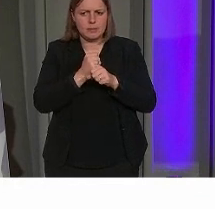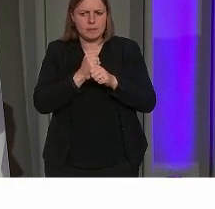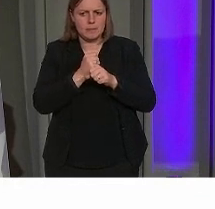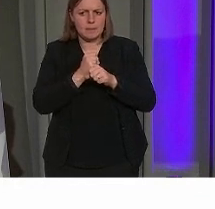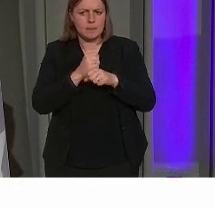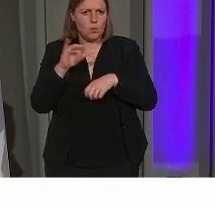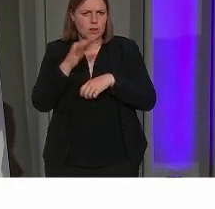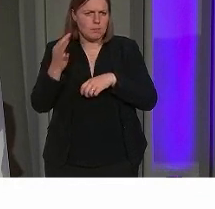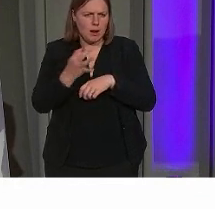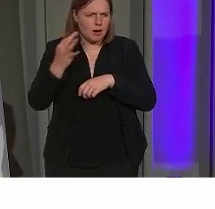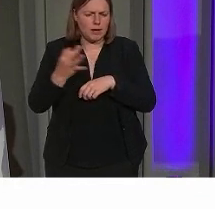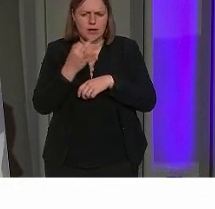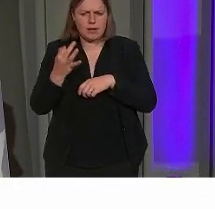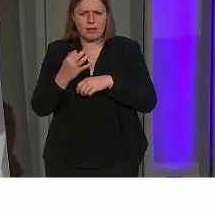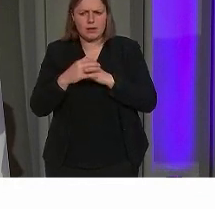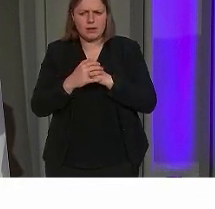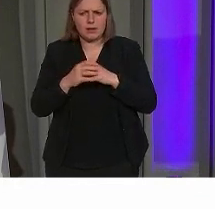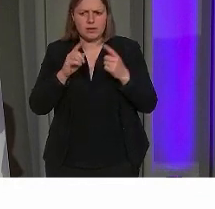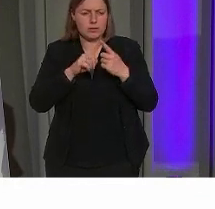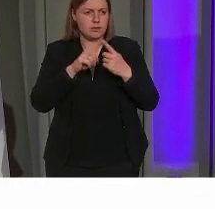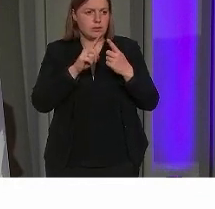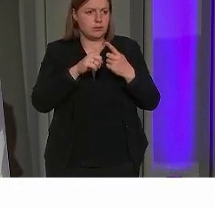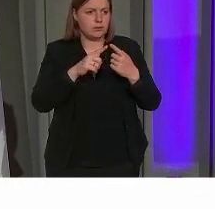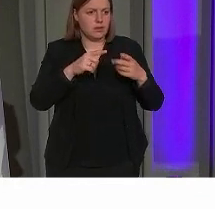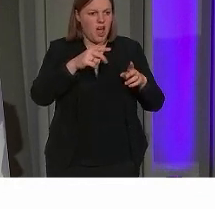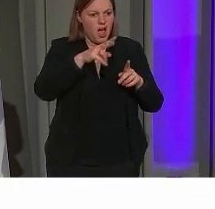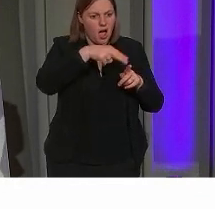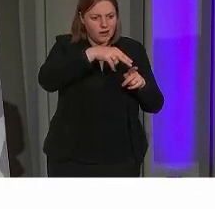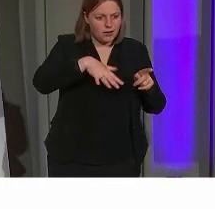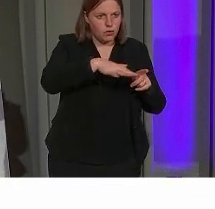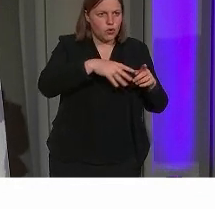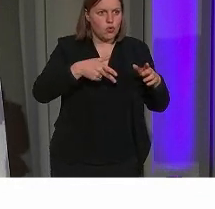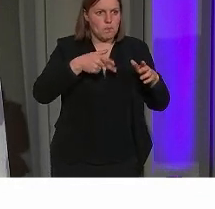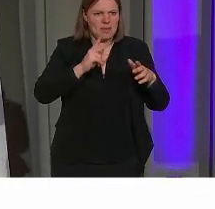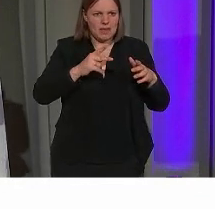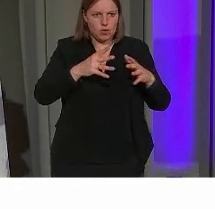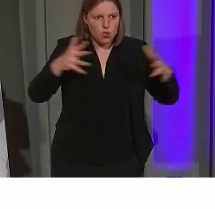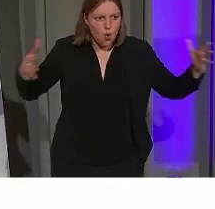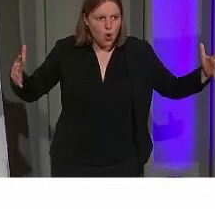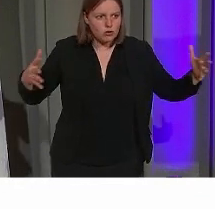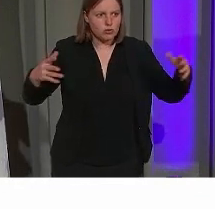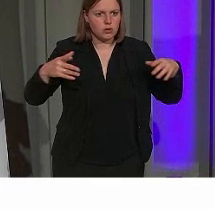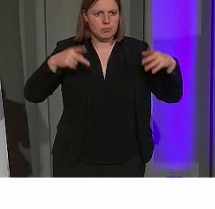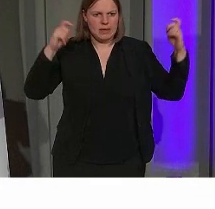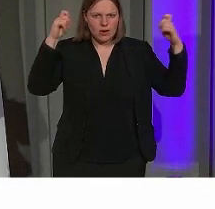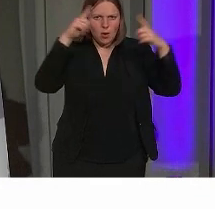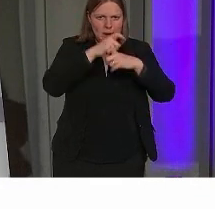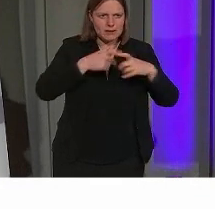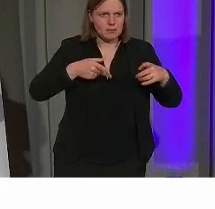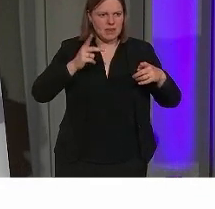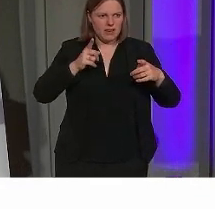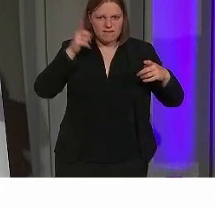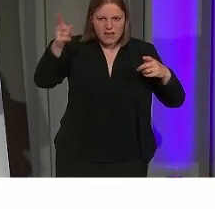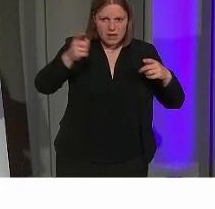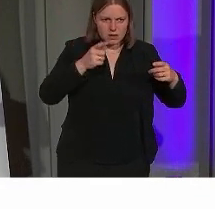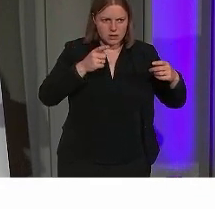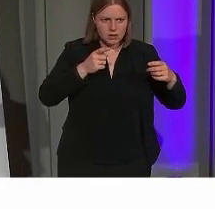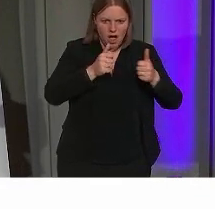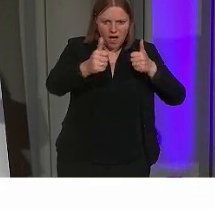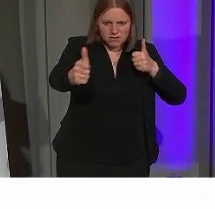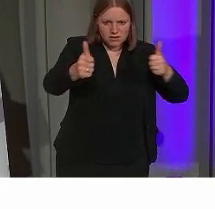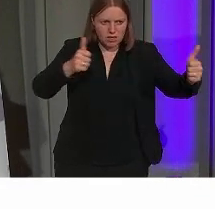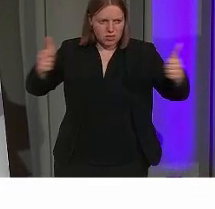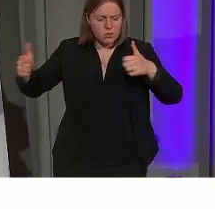First, the larger dimension, more elements, more distance, more complexity. The